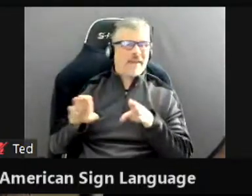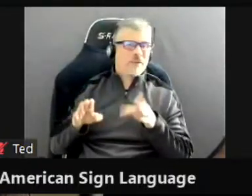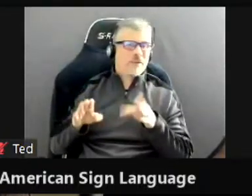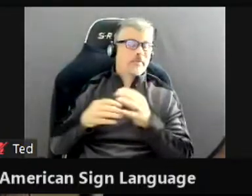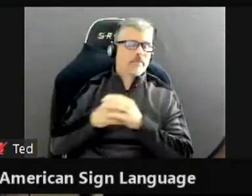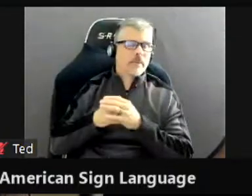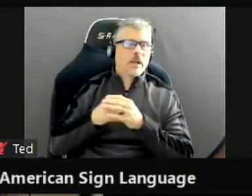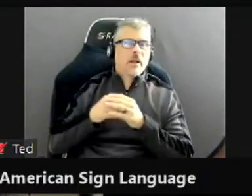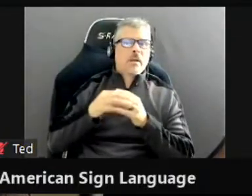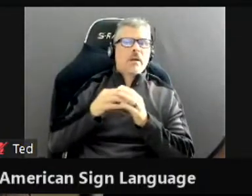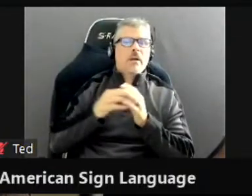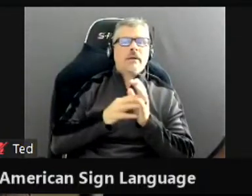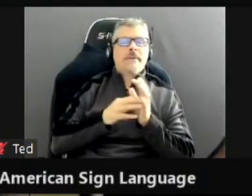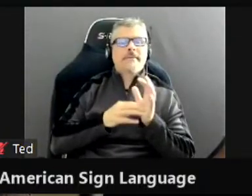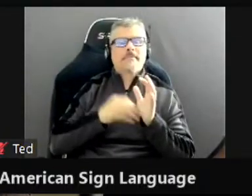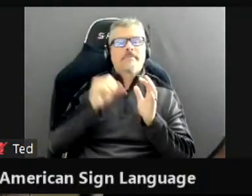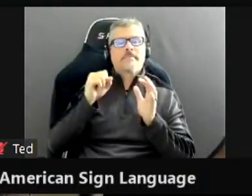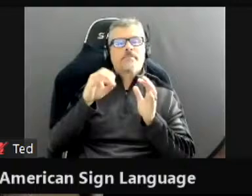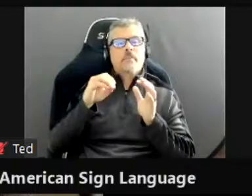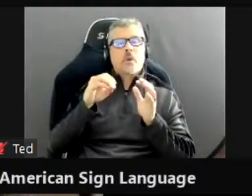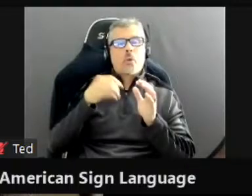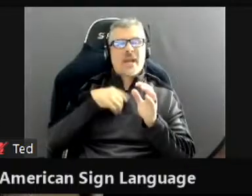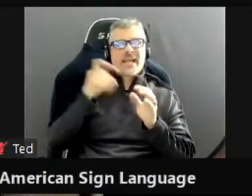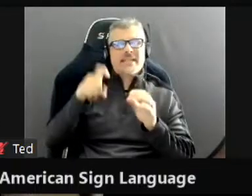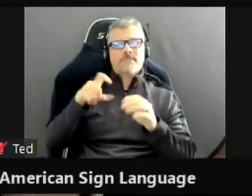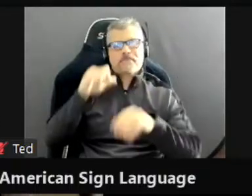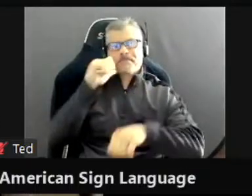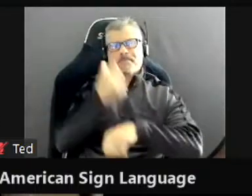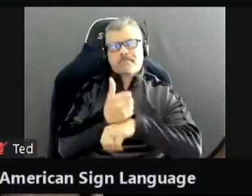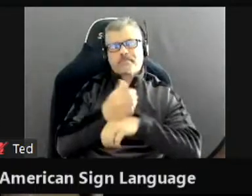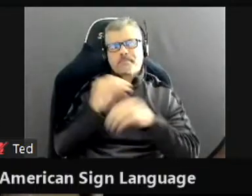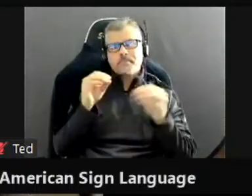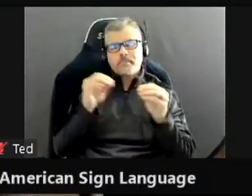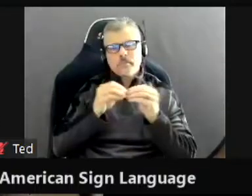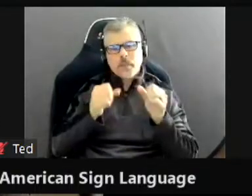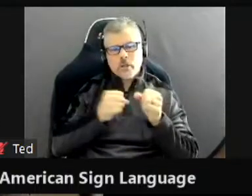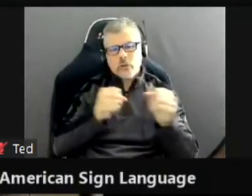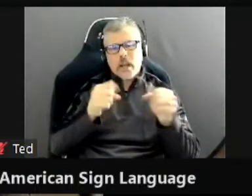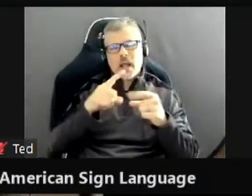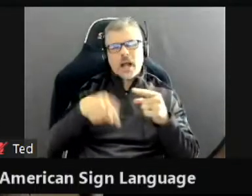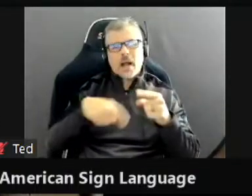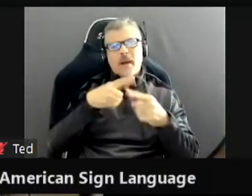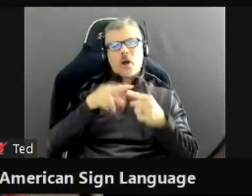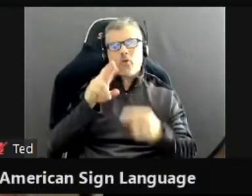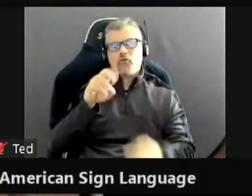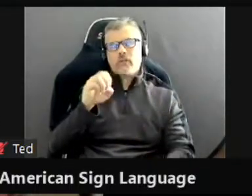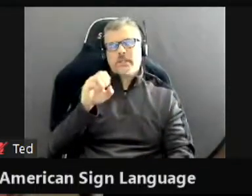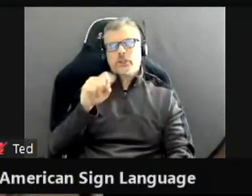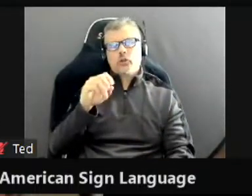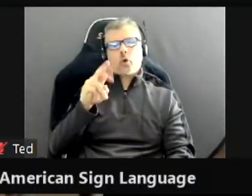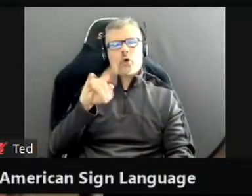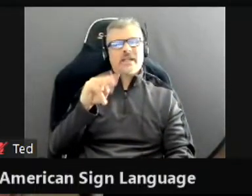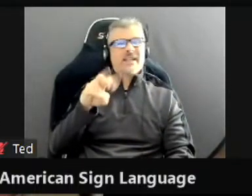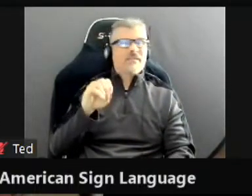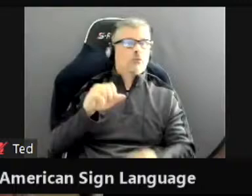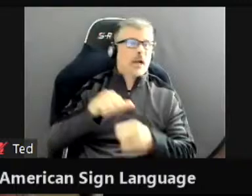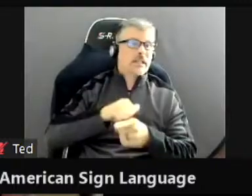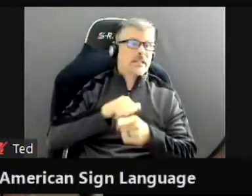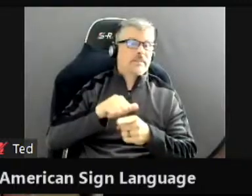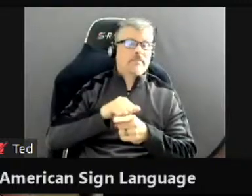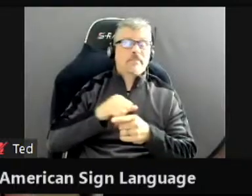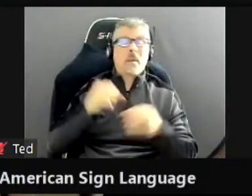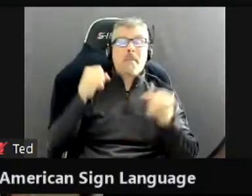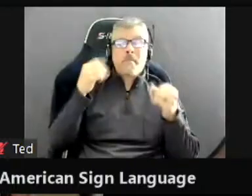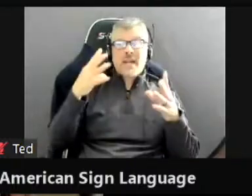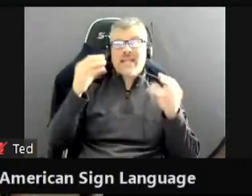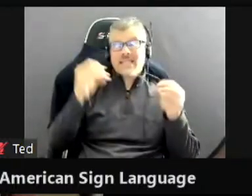So I think we also need to implement more strategies with restorative practices. A lot of teachers across the state